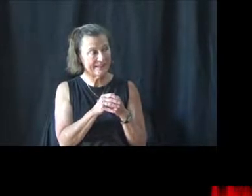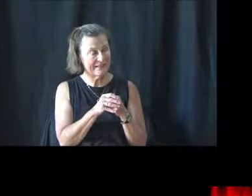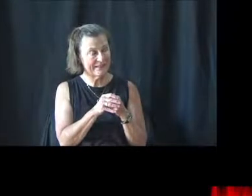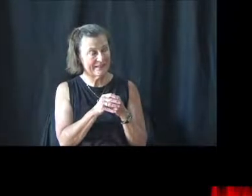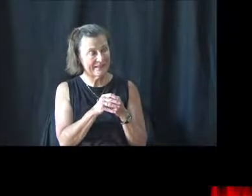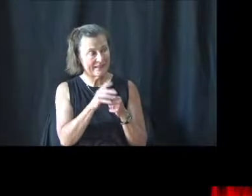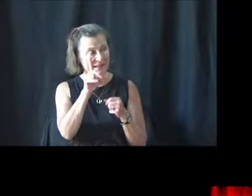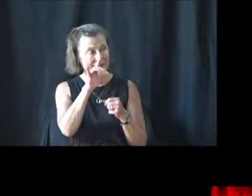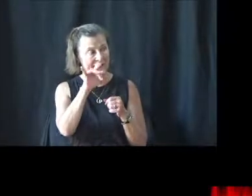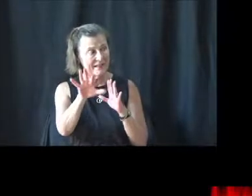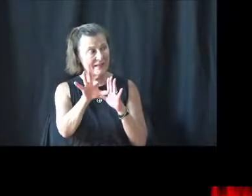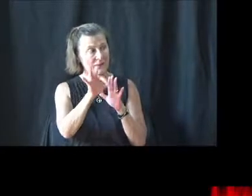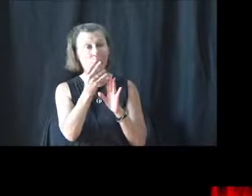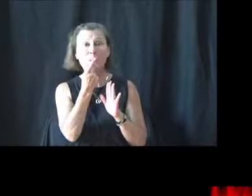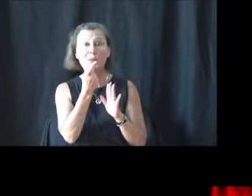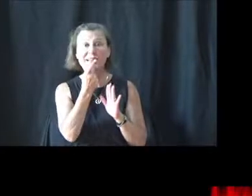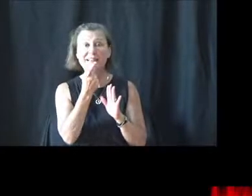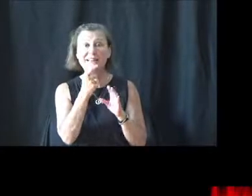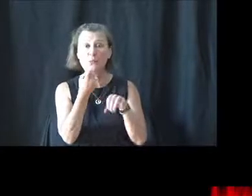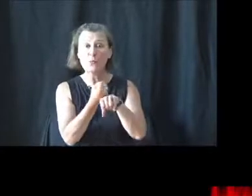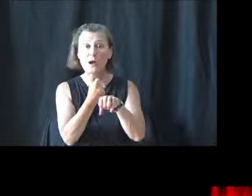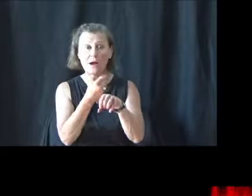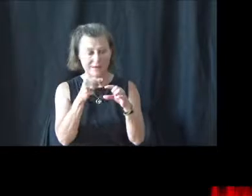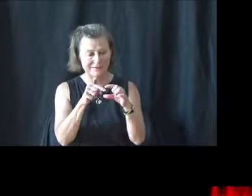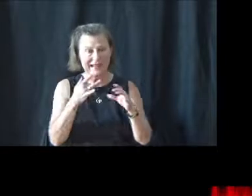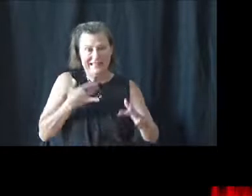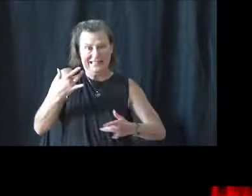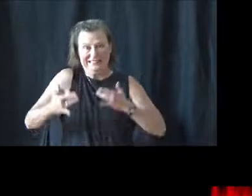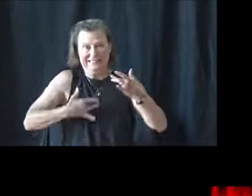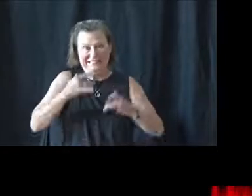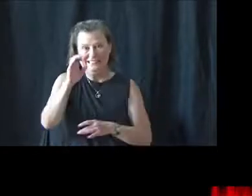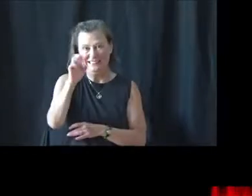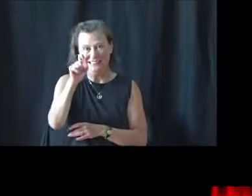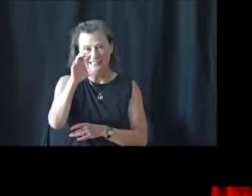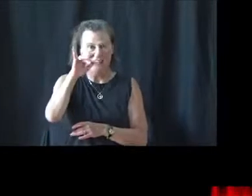And Lily chose pink, and it says excited.